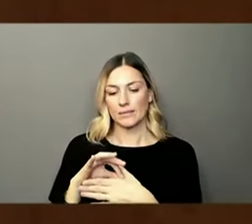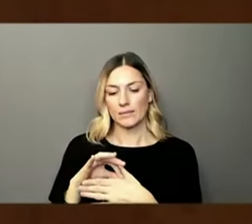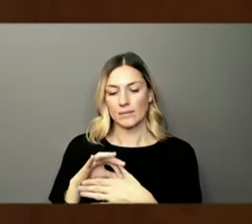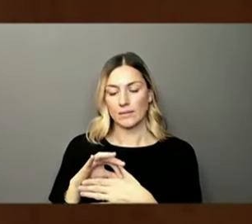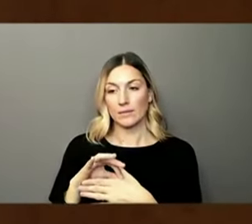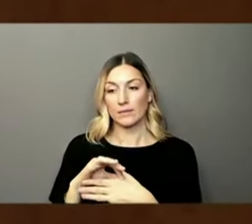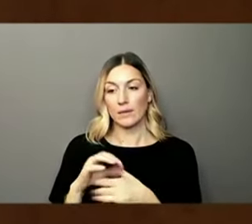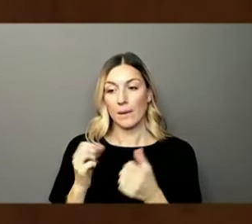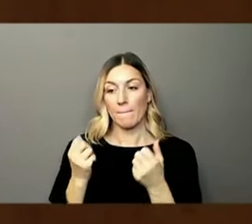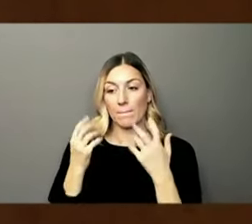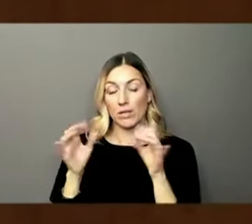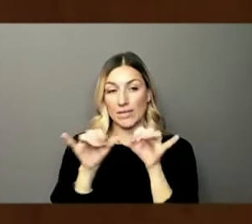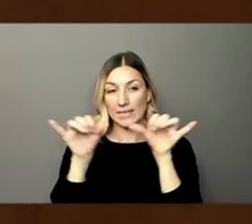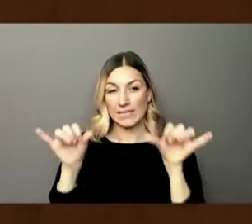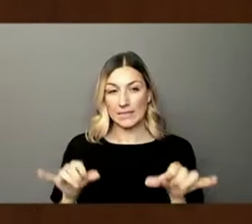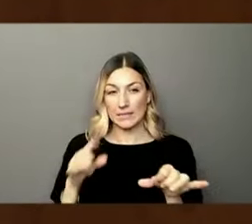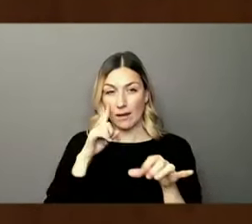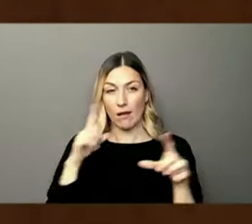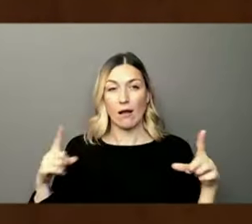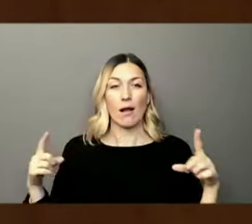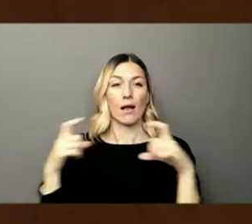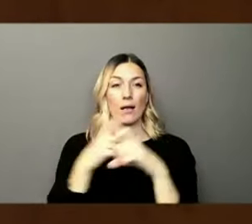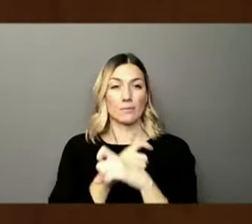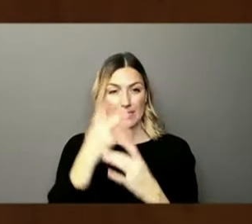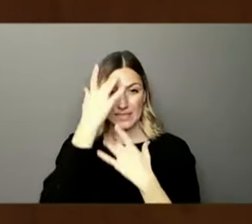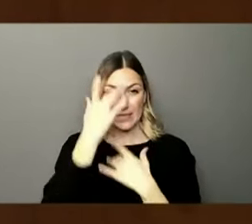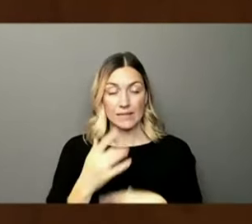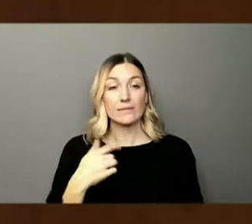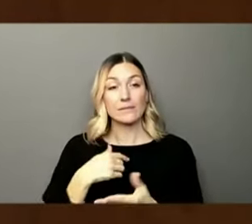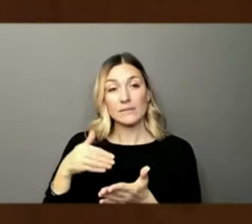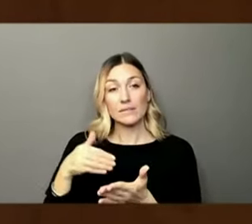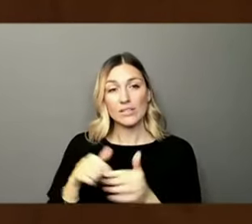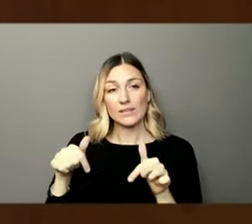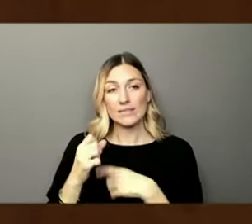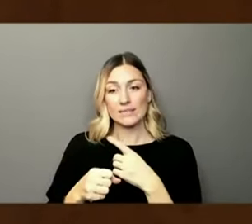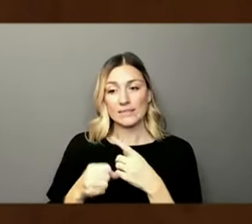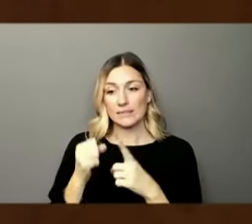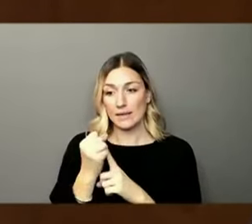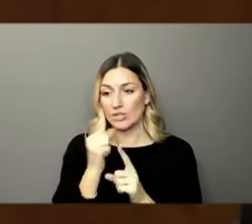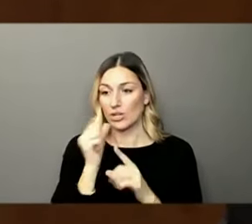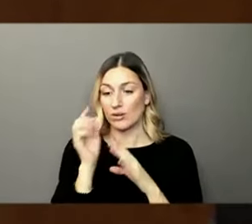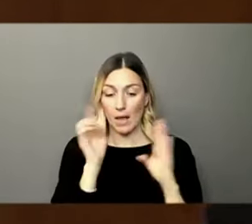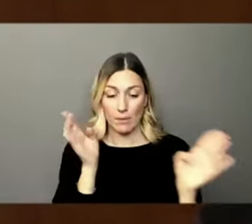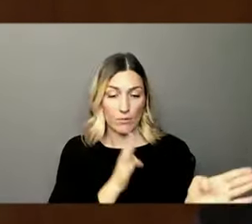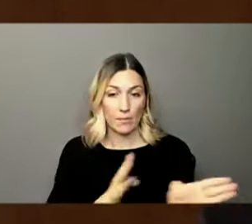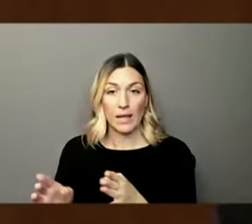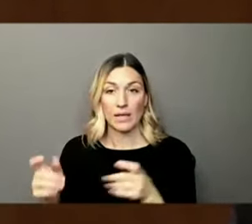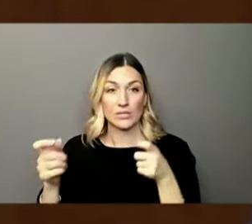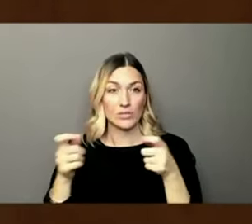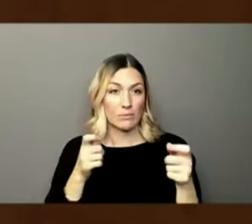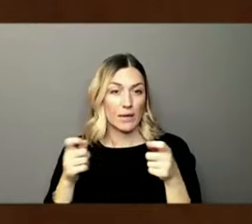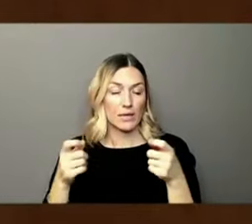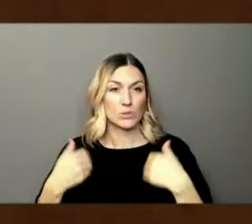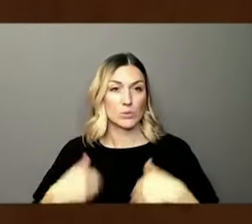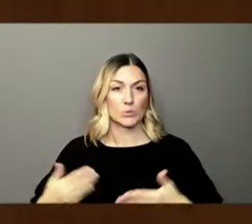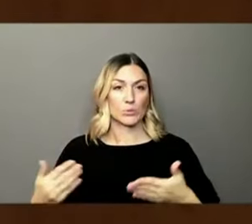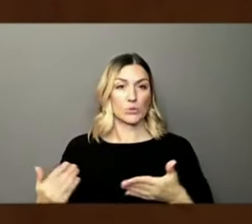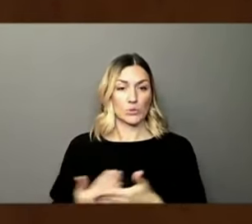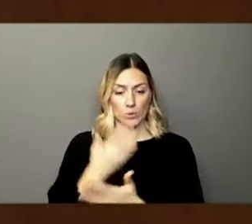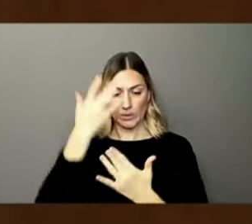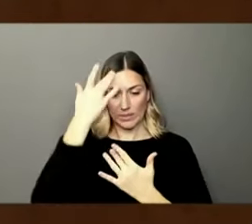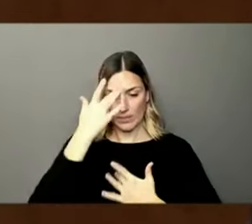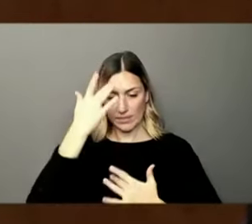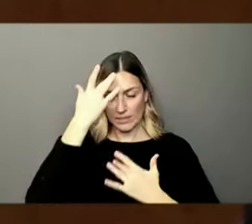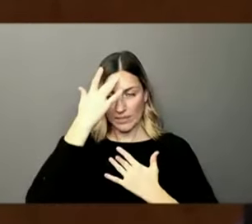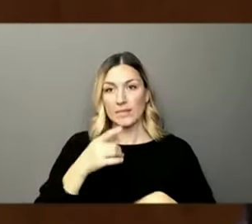multisystemic complex disease, and primary care physicians at this stage are unprepared to manage this novel disease. It's